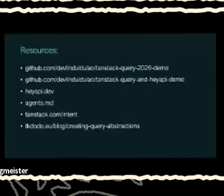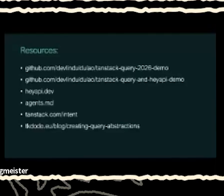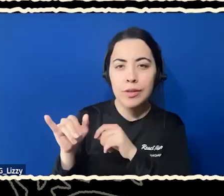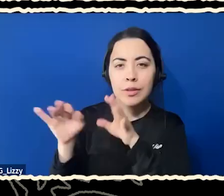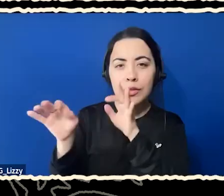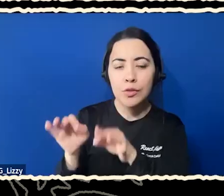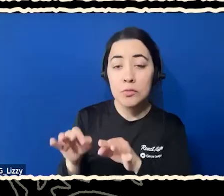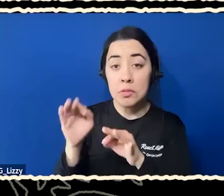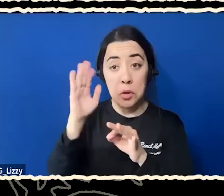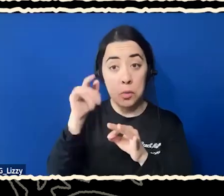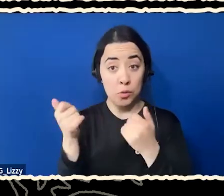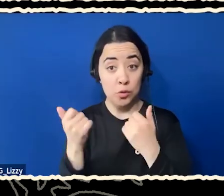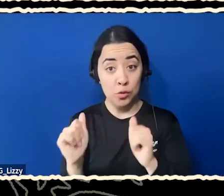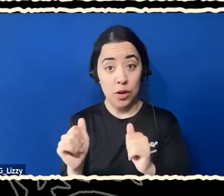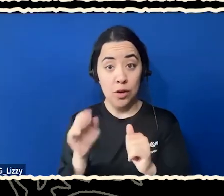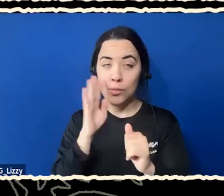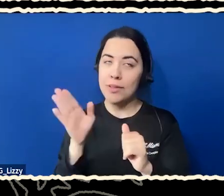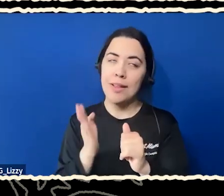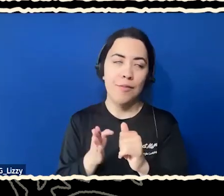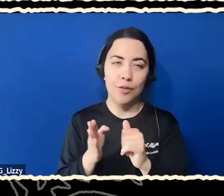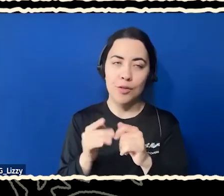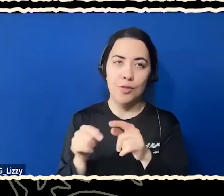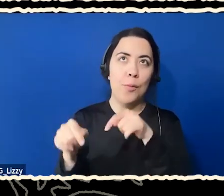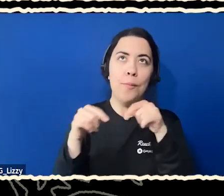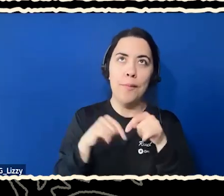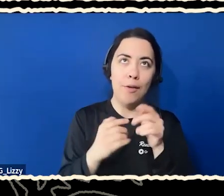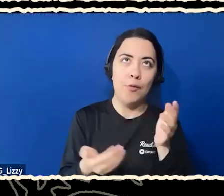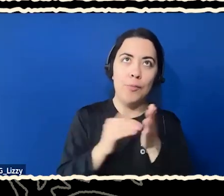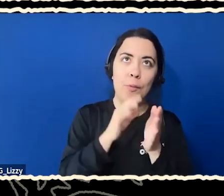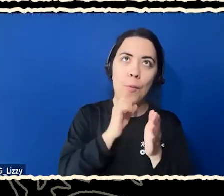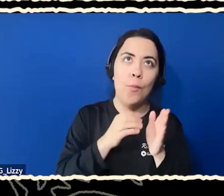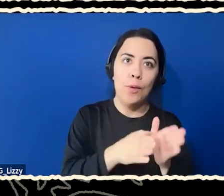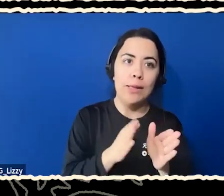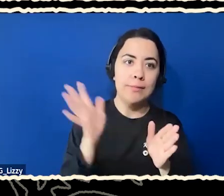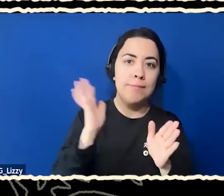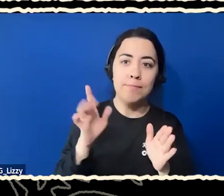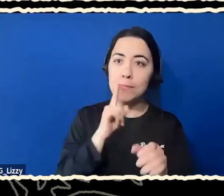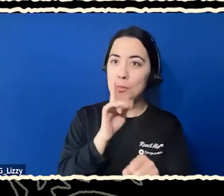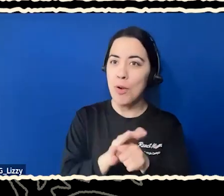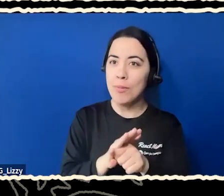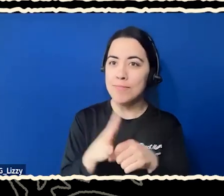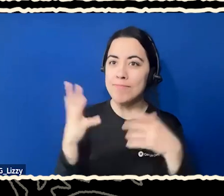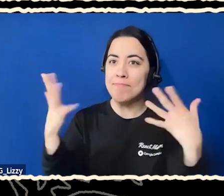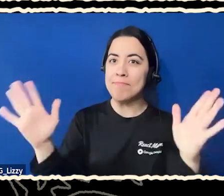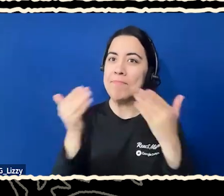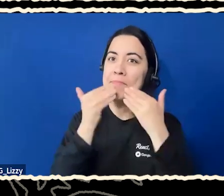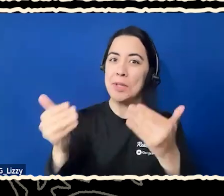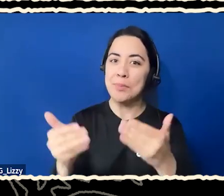go back. I promise you that. Peace out, and thank you.